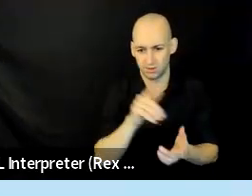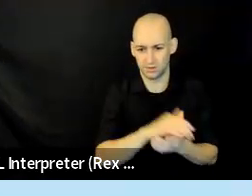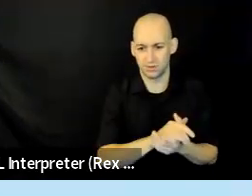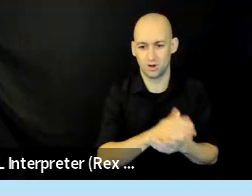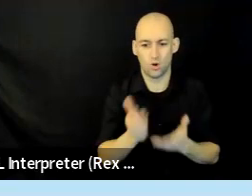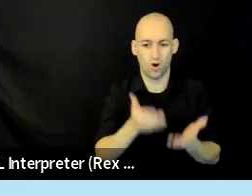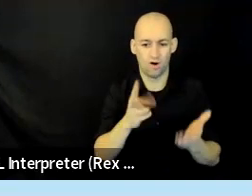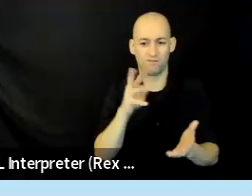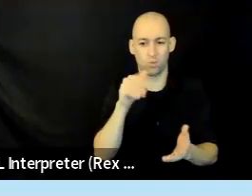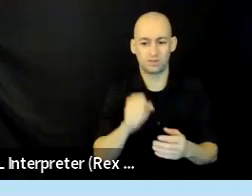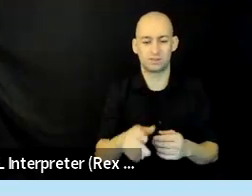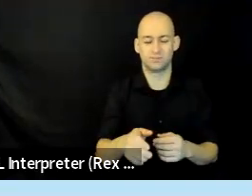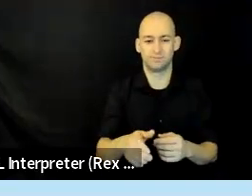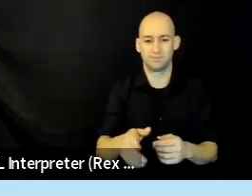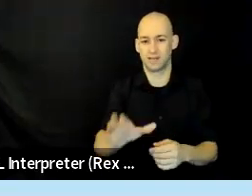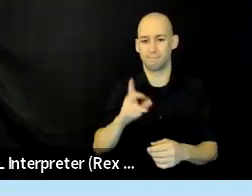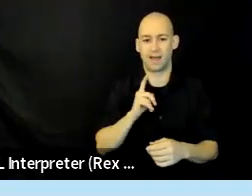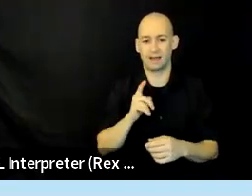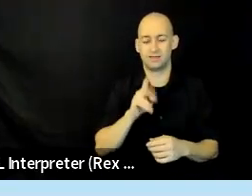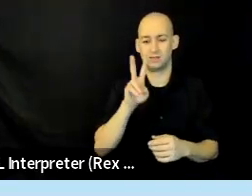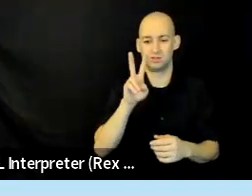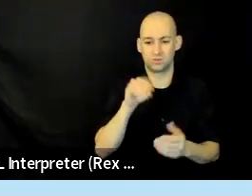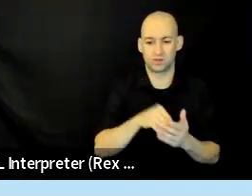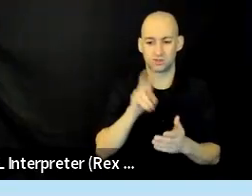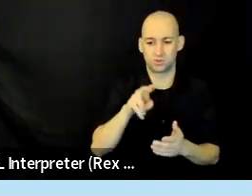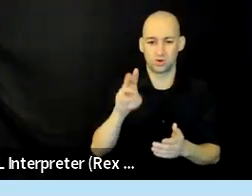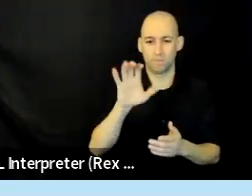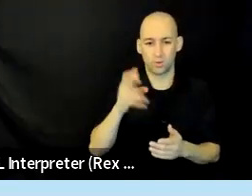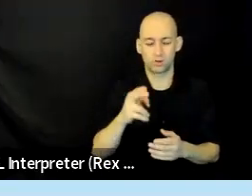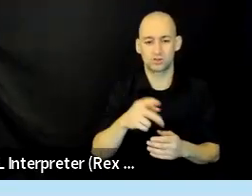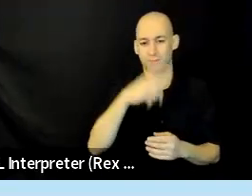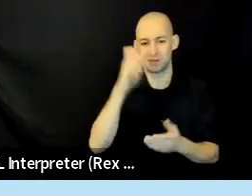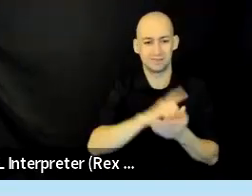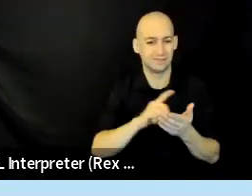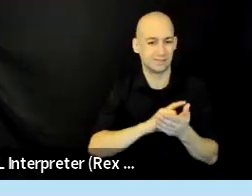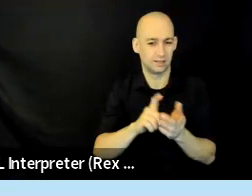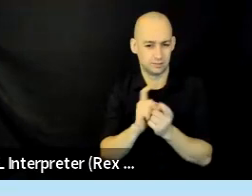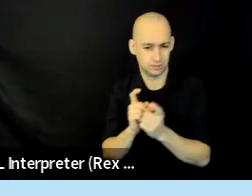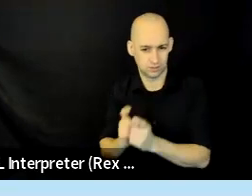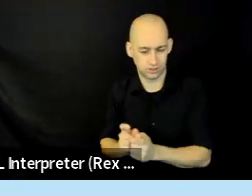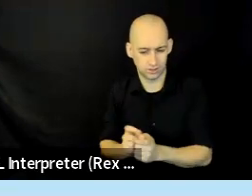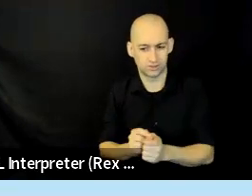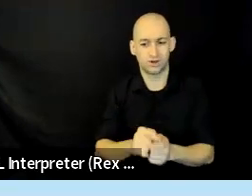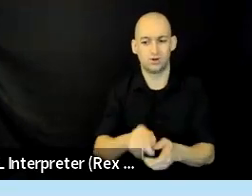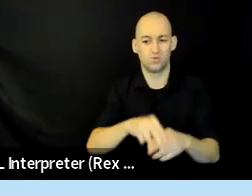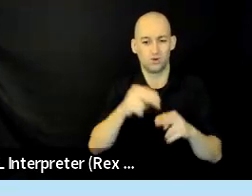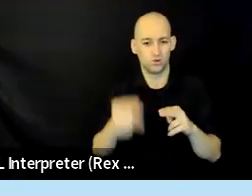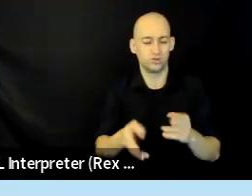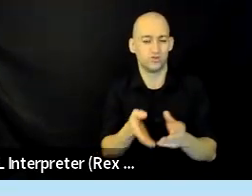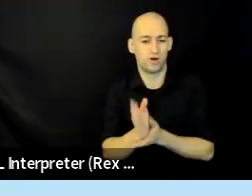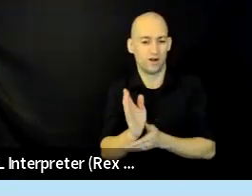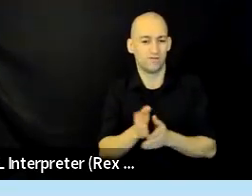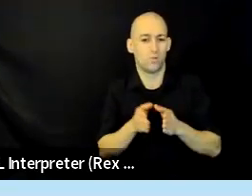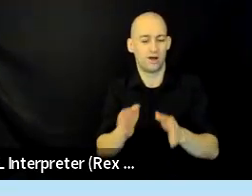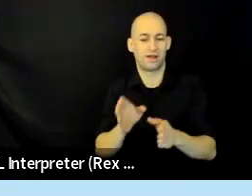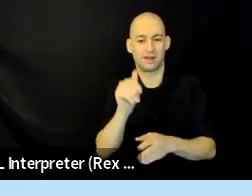offer was rescinded on March 29, 2022, due to design refinements that reduced the right-of-way easement from the